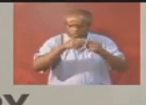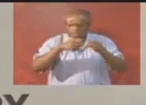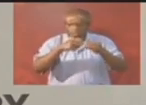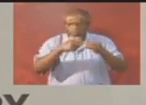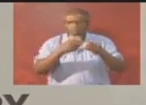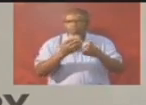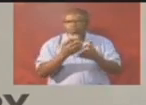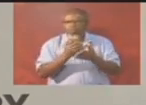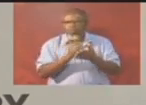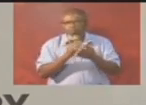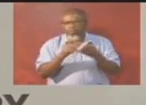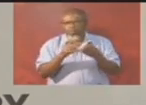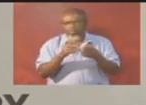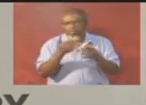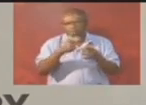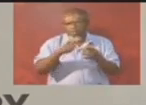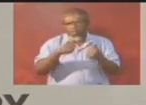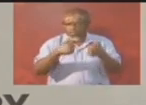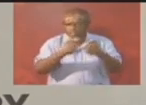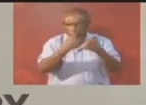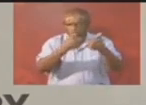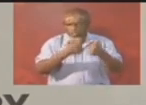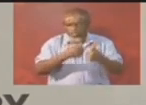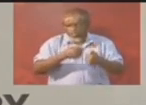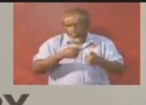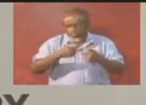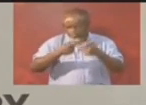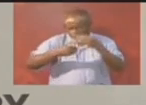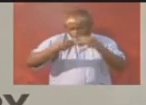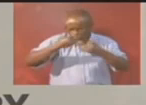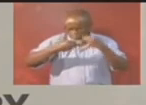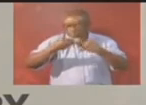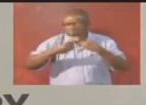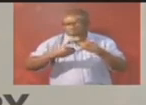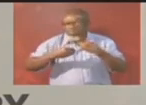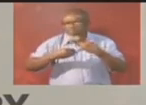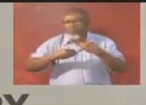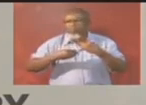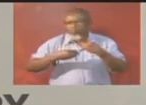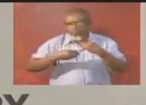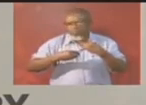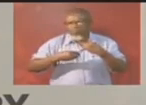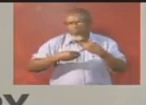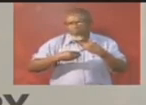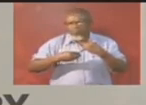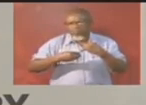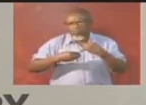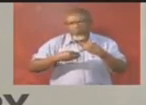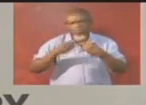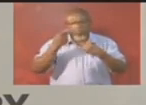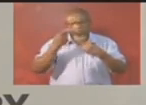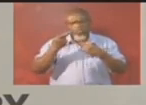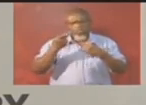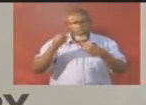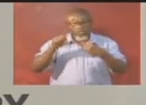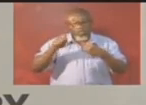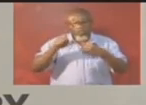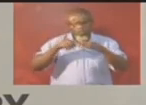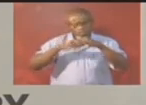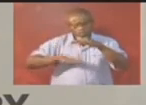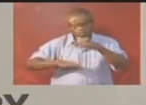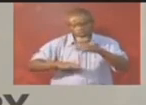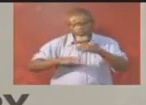enzyme-related, etc. So G6PD is something that's generally managed from pediatrics to go upwards. If you have a